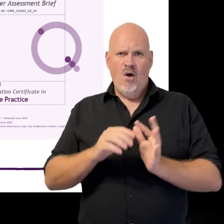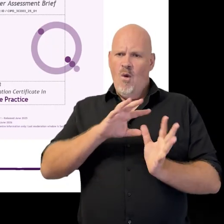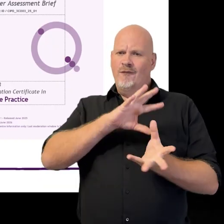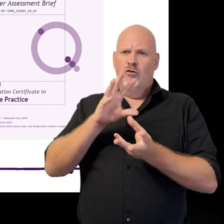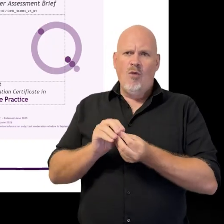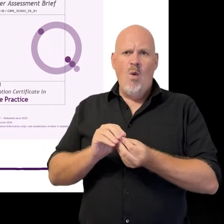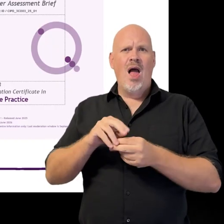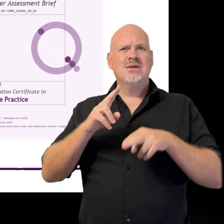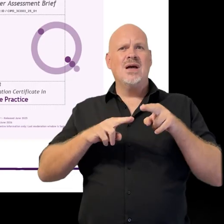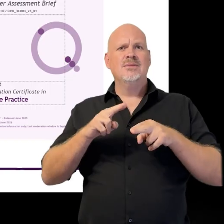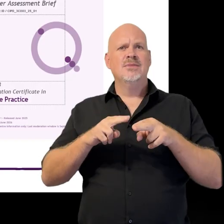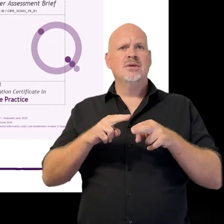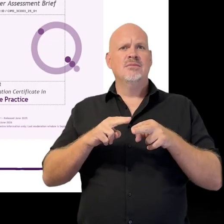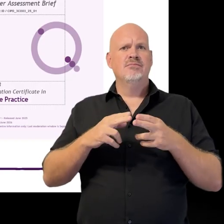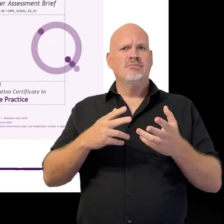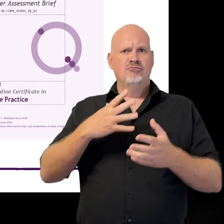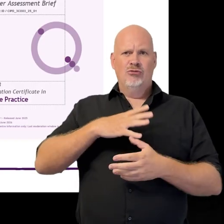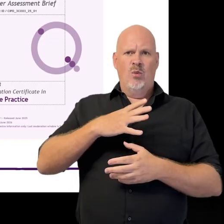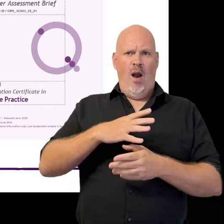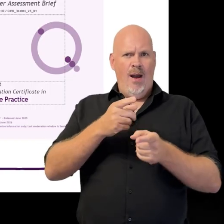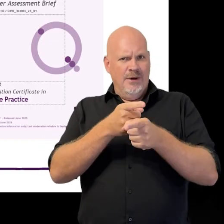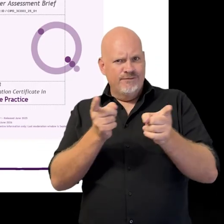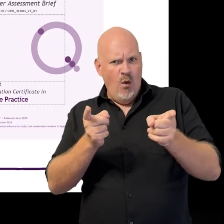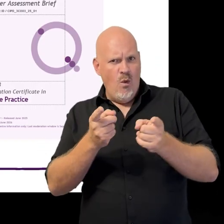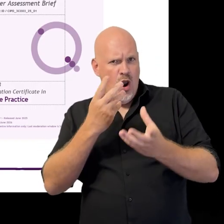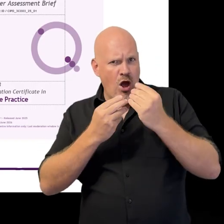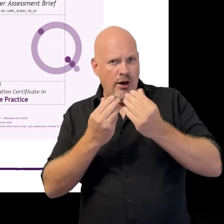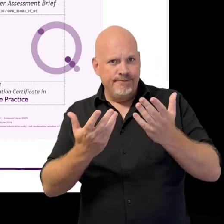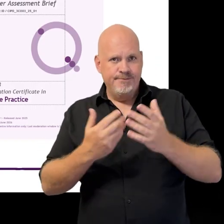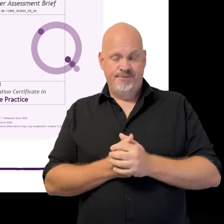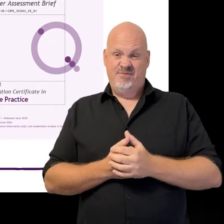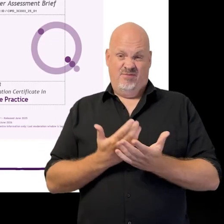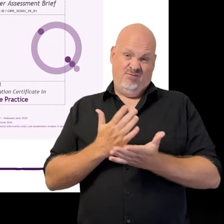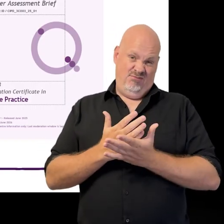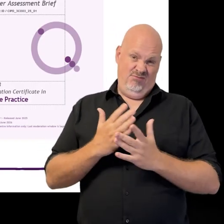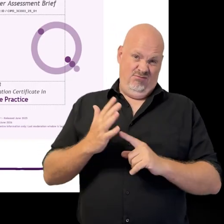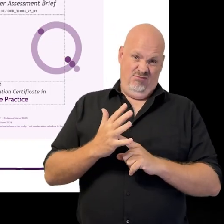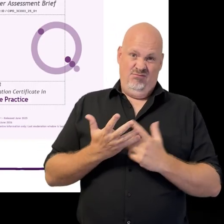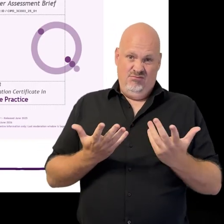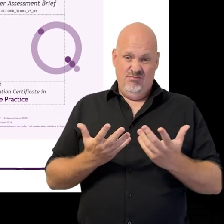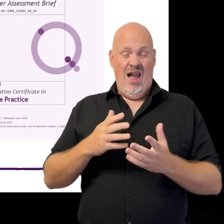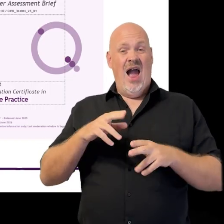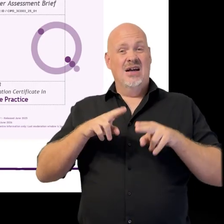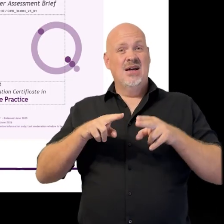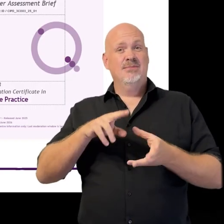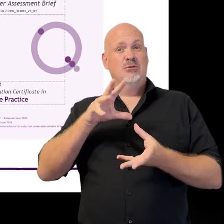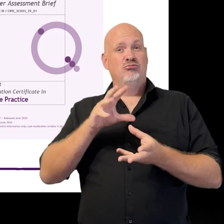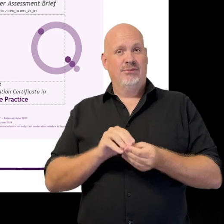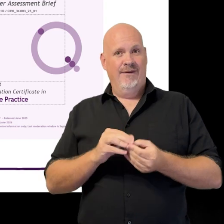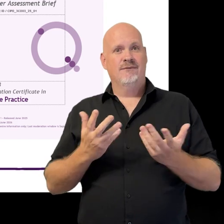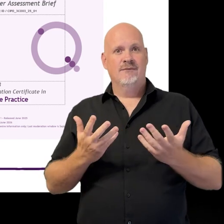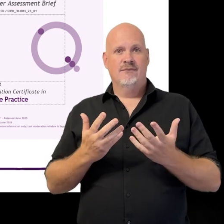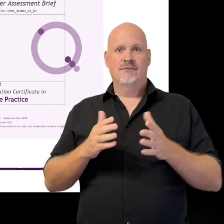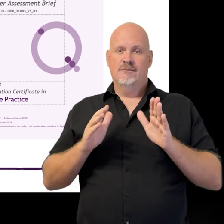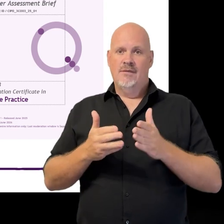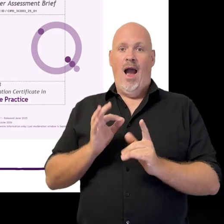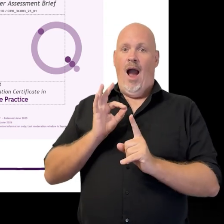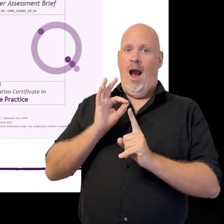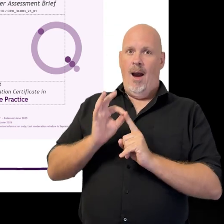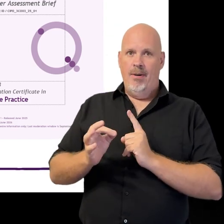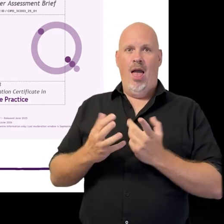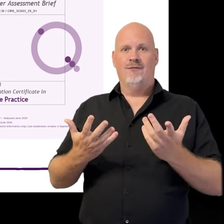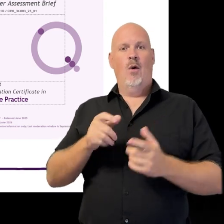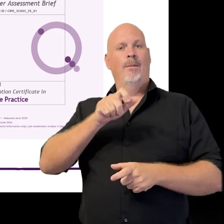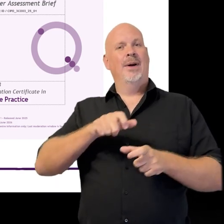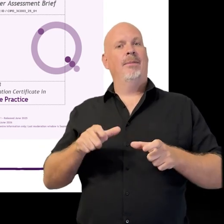confirms that this assessment brief was released in June 2025. And the second bullet point also